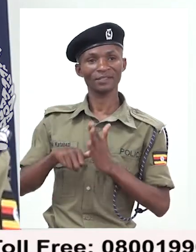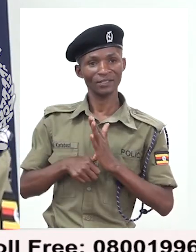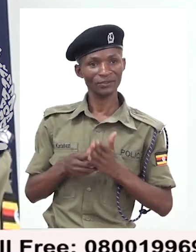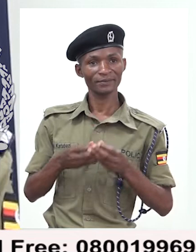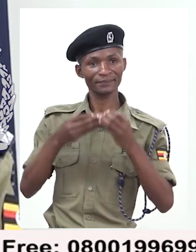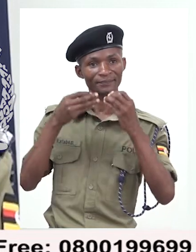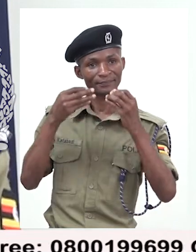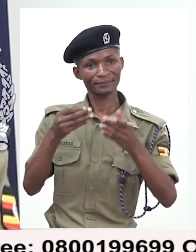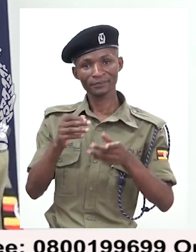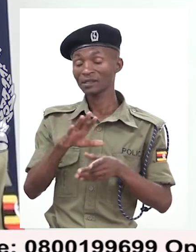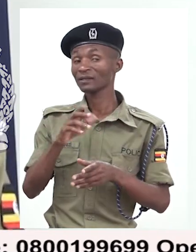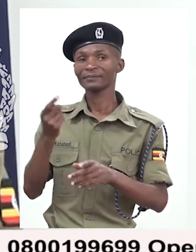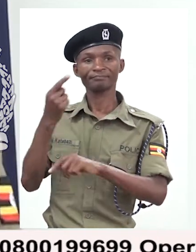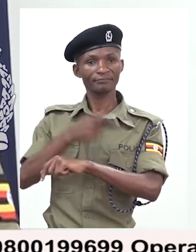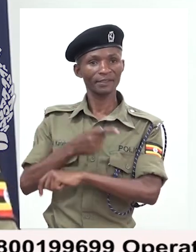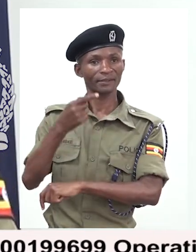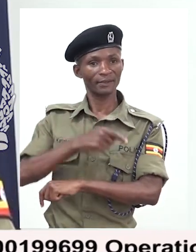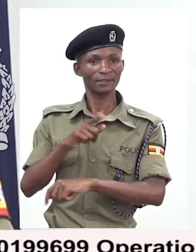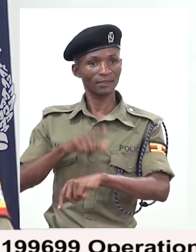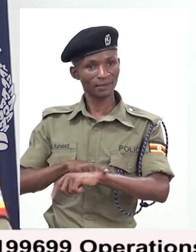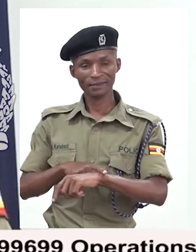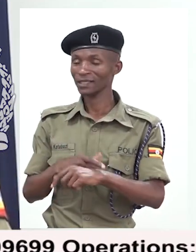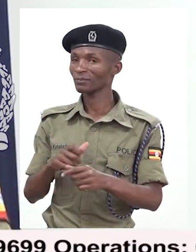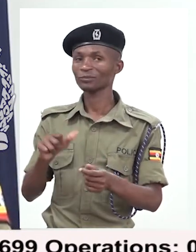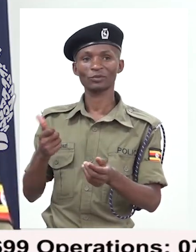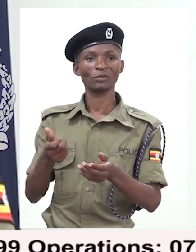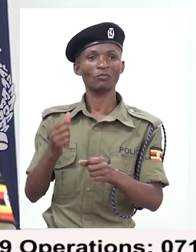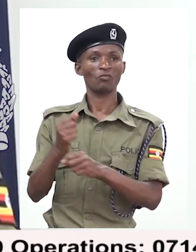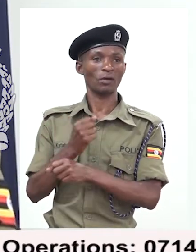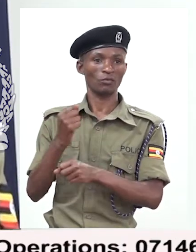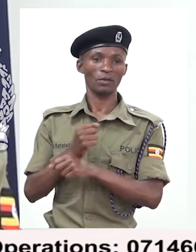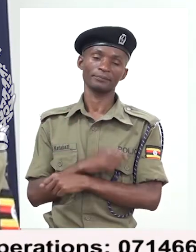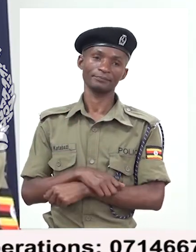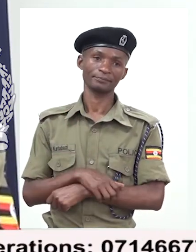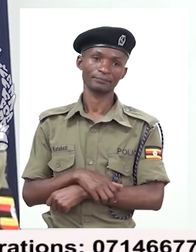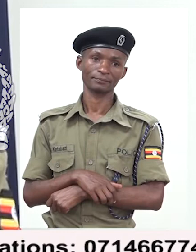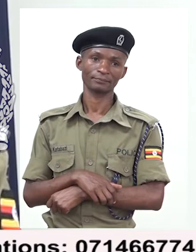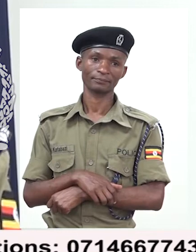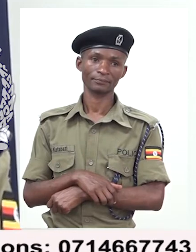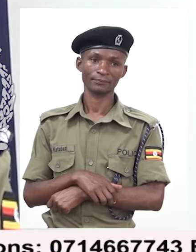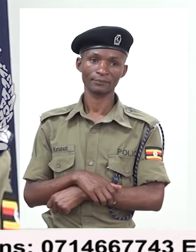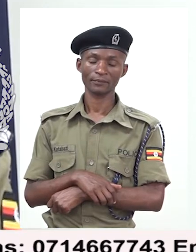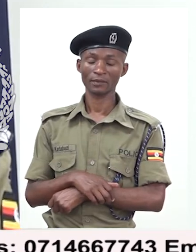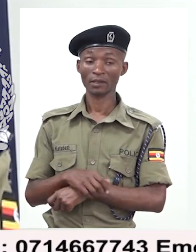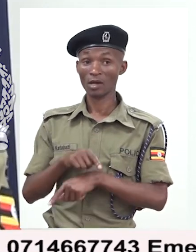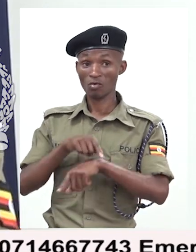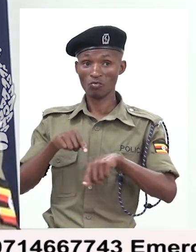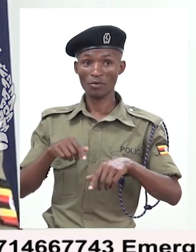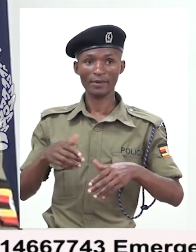police officers face every day while performing their duties. So we are deeply grateful to the